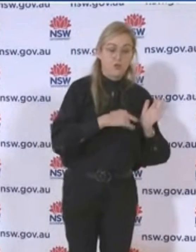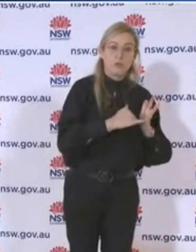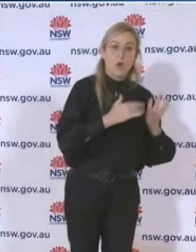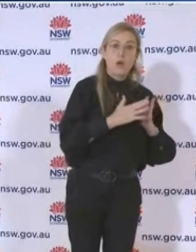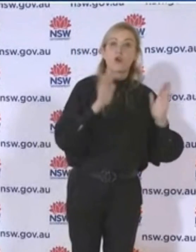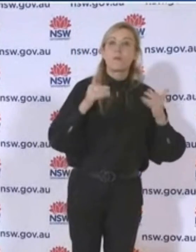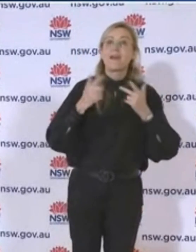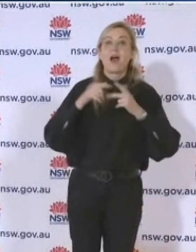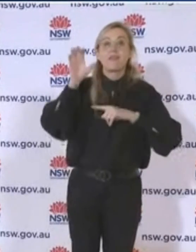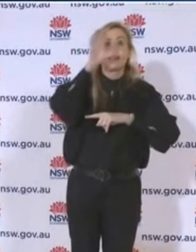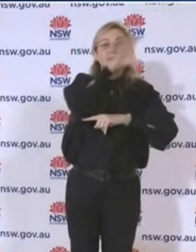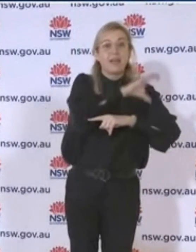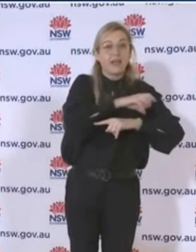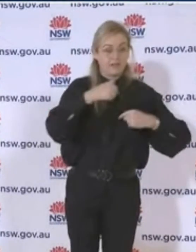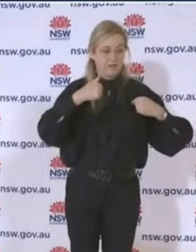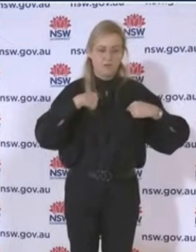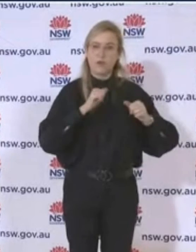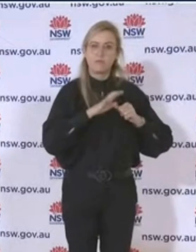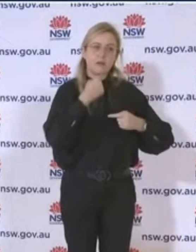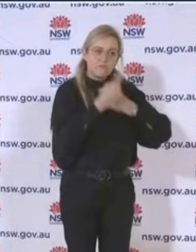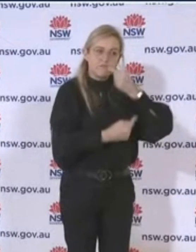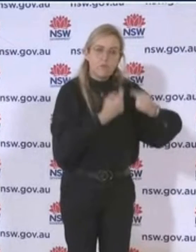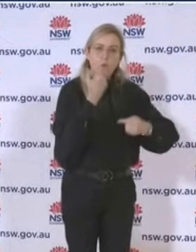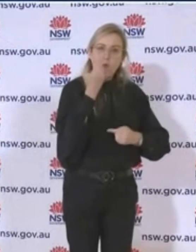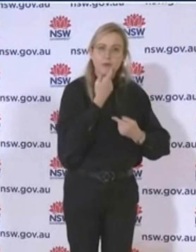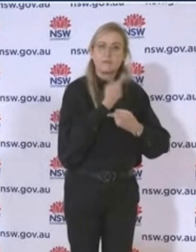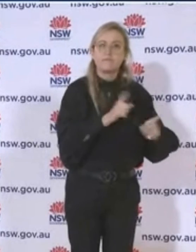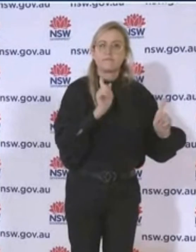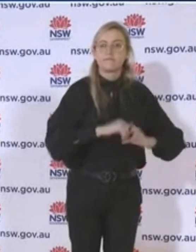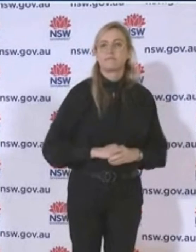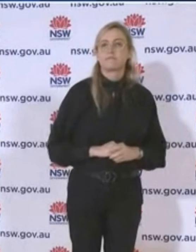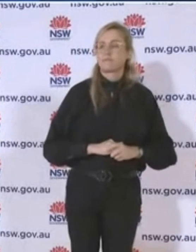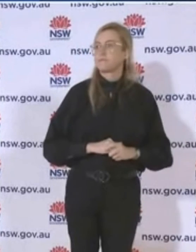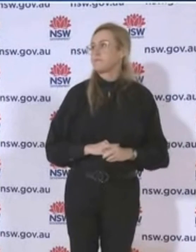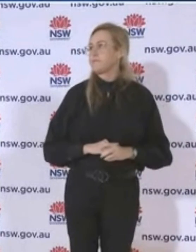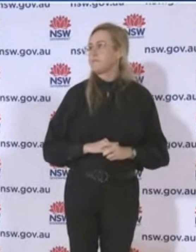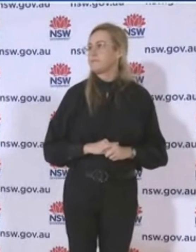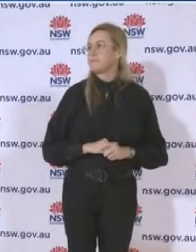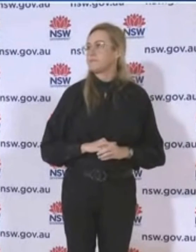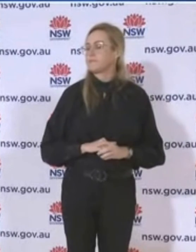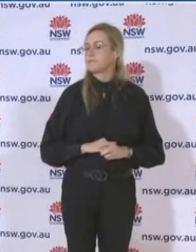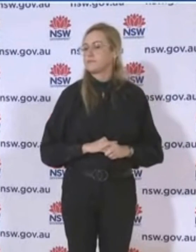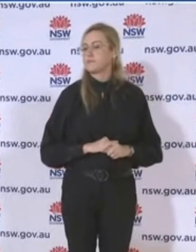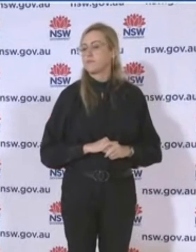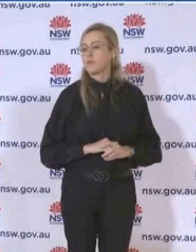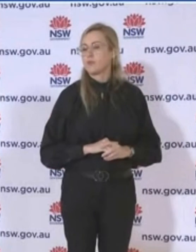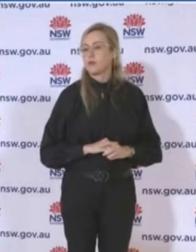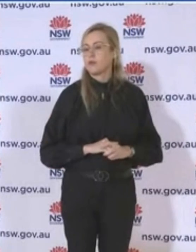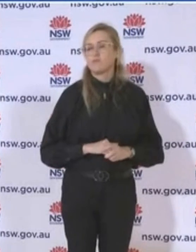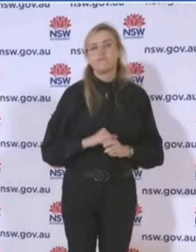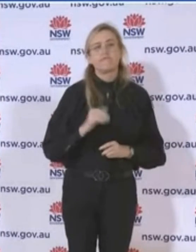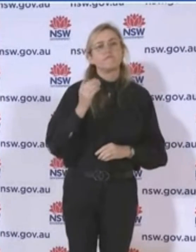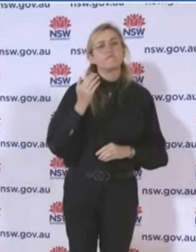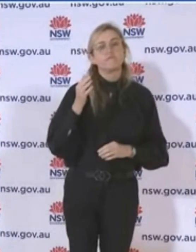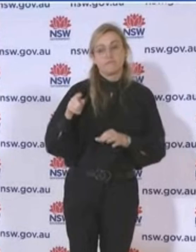transparent in all the information. Premier, there was an article in the Sydney Morning Herald in the last couple of days alleging that you find Scott Morrison